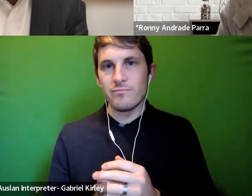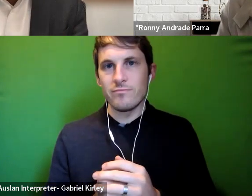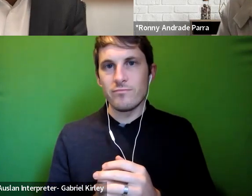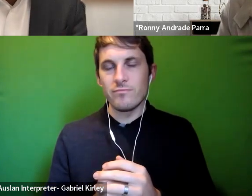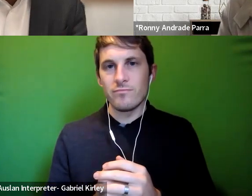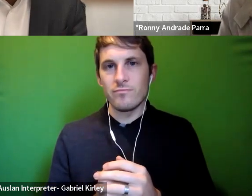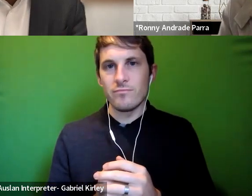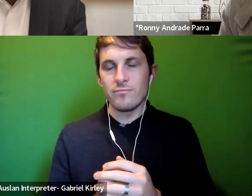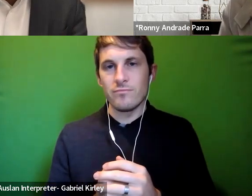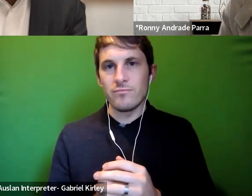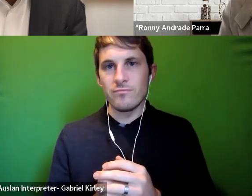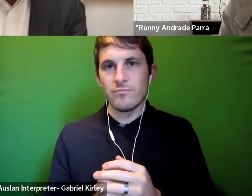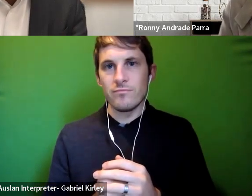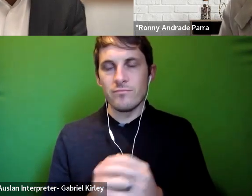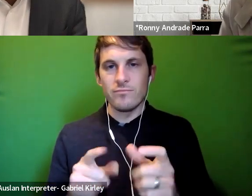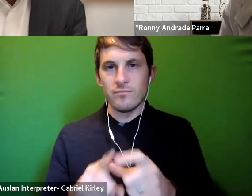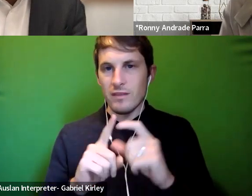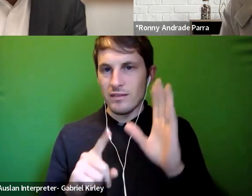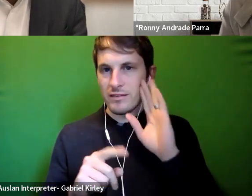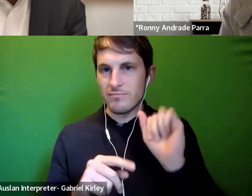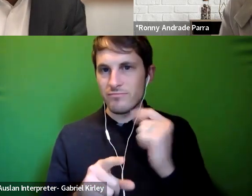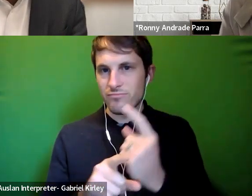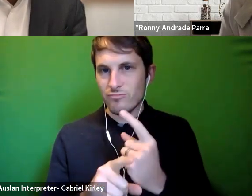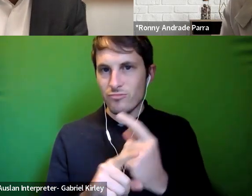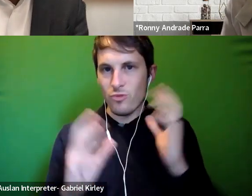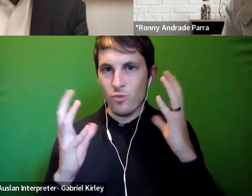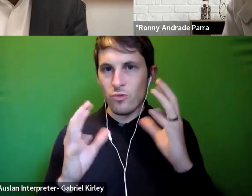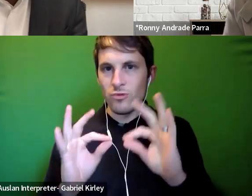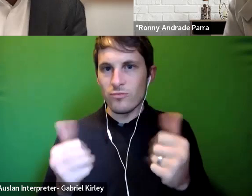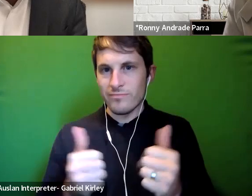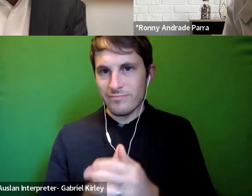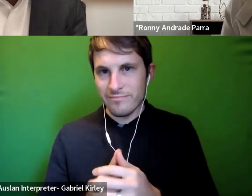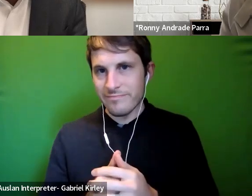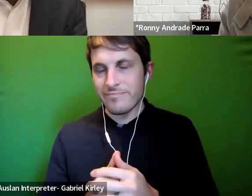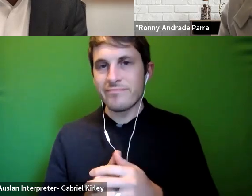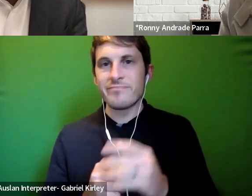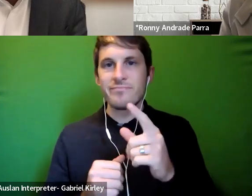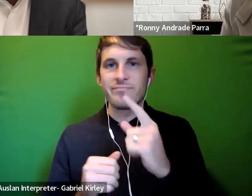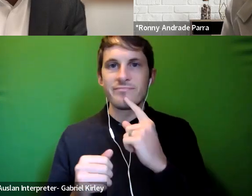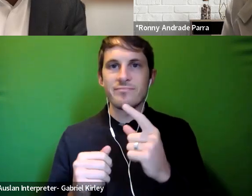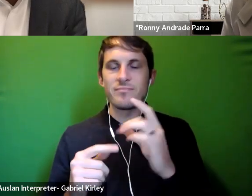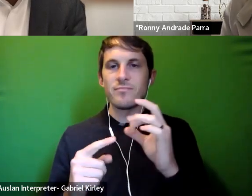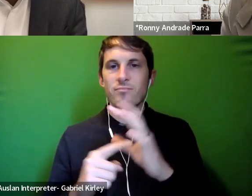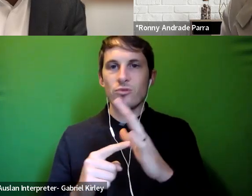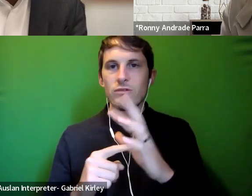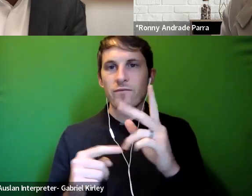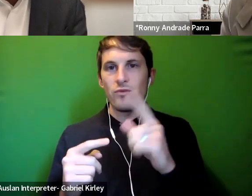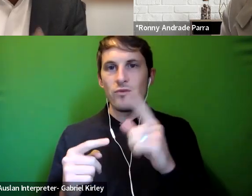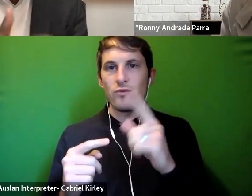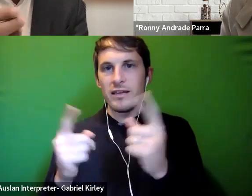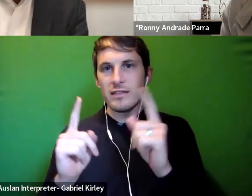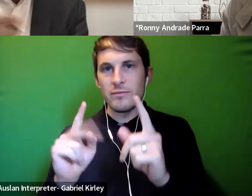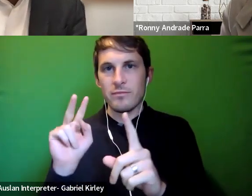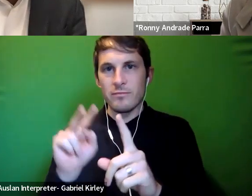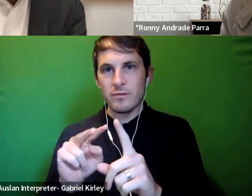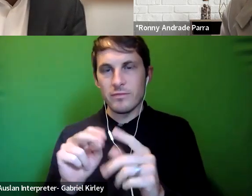academic perspective, I think you spoke about that, Darren. I'm going to try and ask maybe Danny to lead off from an academic perspective of how